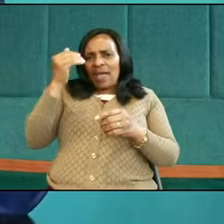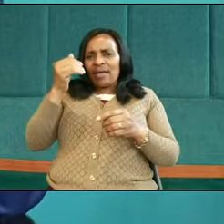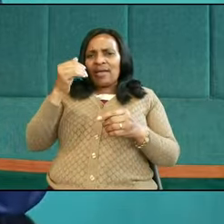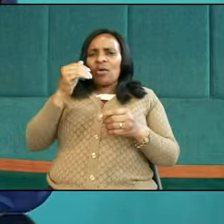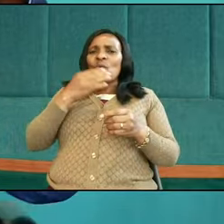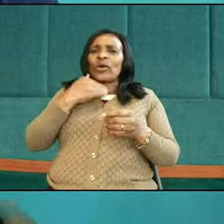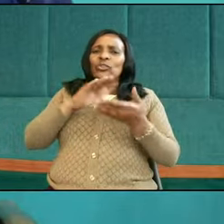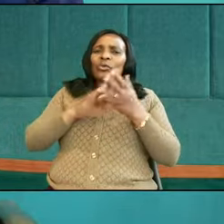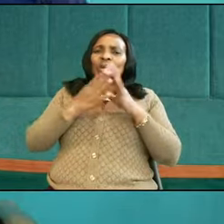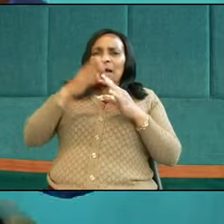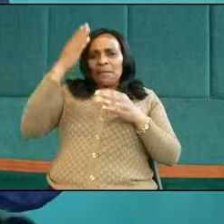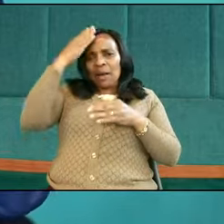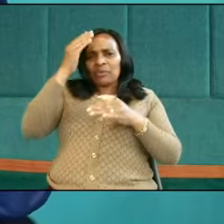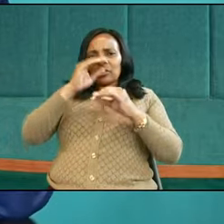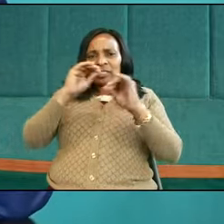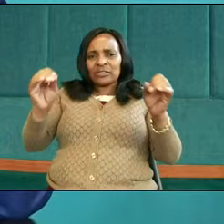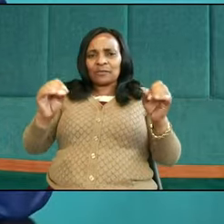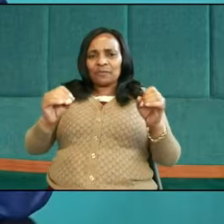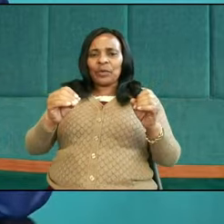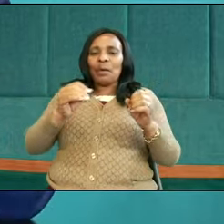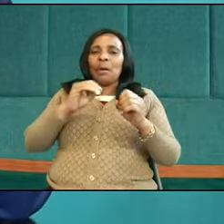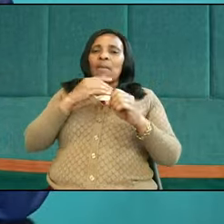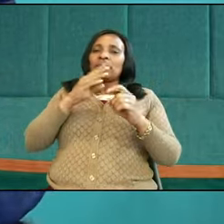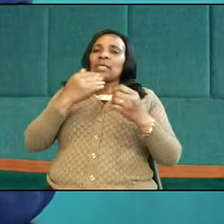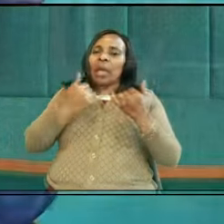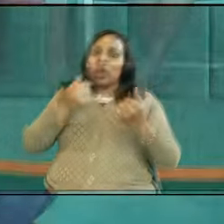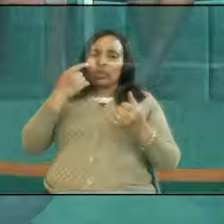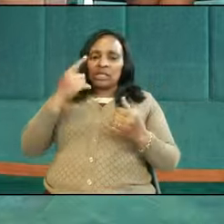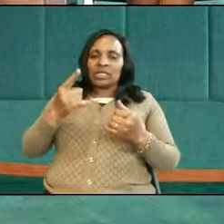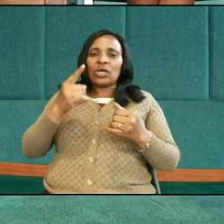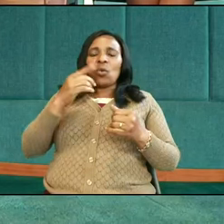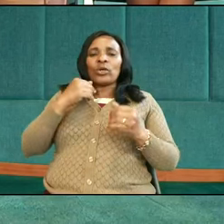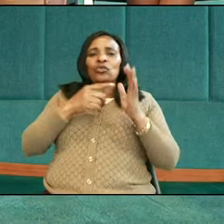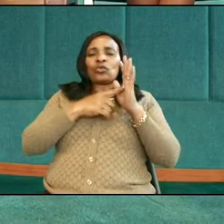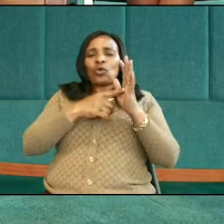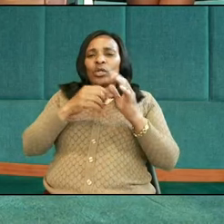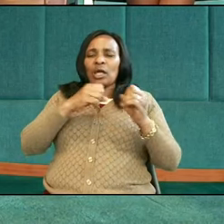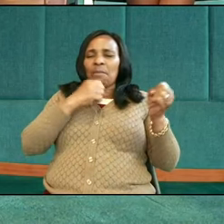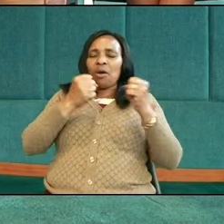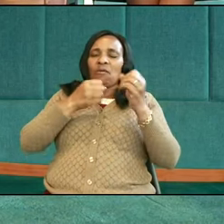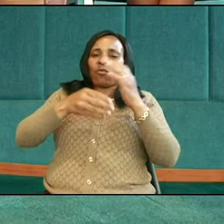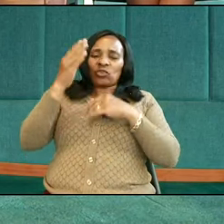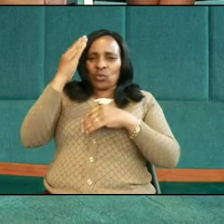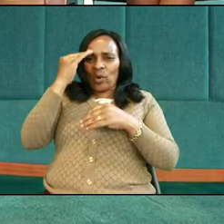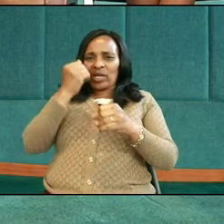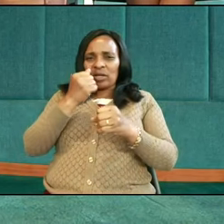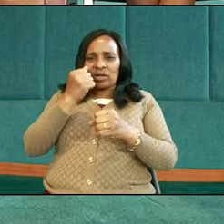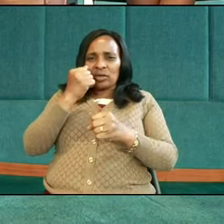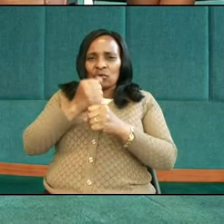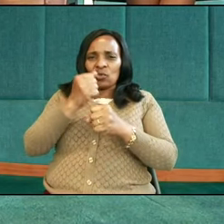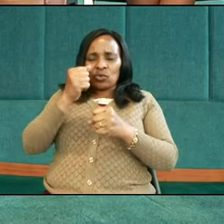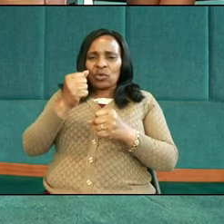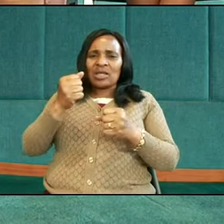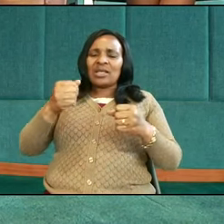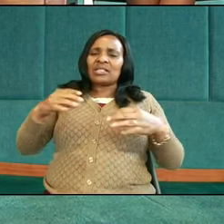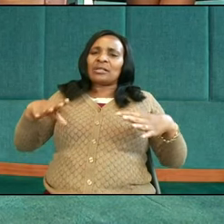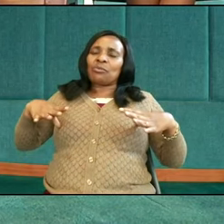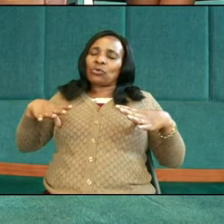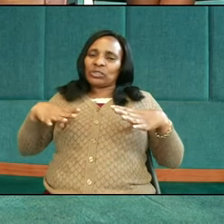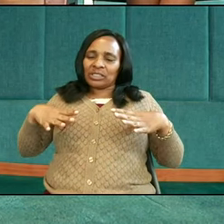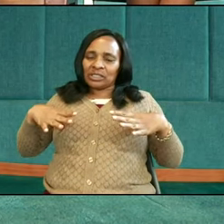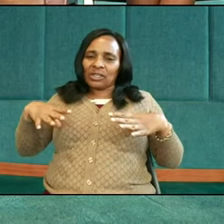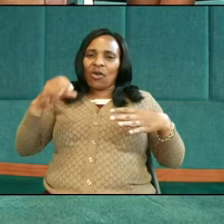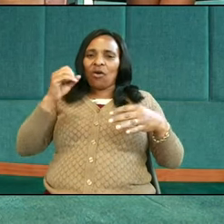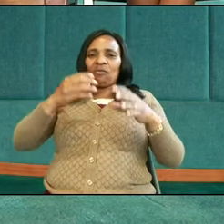that Elijah is almost flexing the power of his God. Why do we think he does this? He's boasting his God. He's showing people